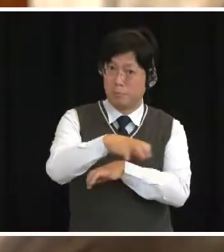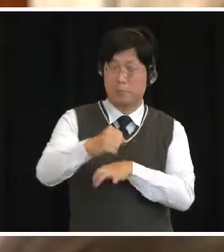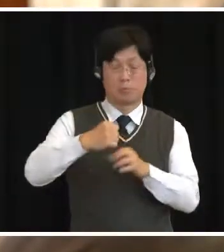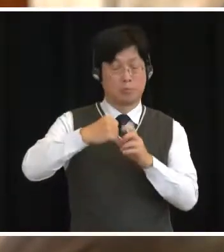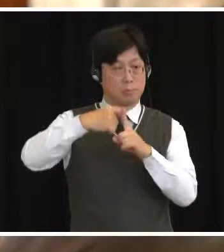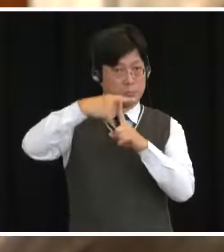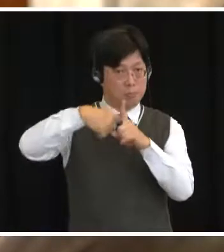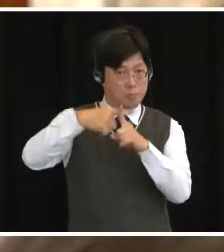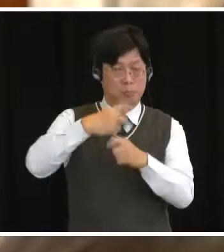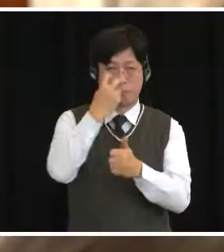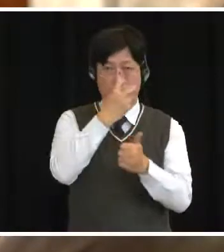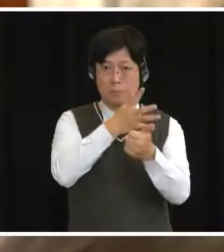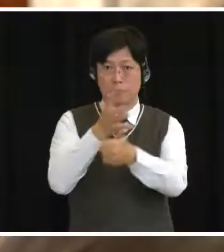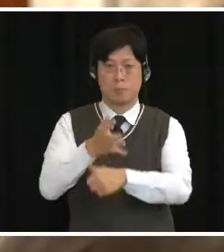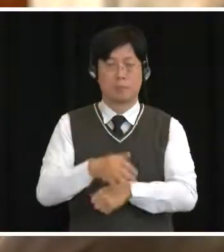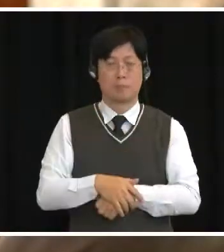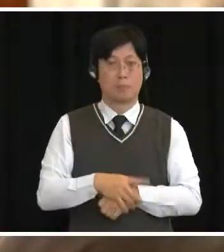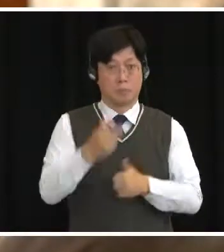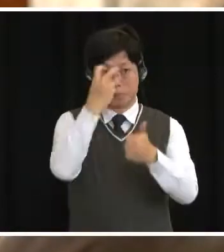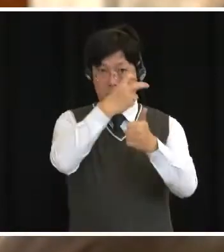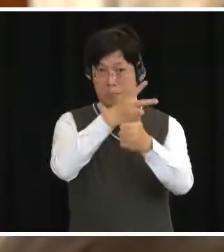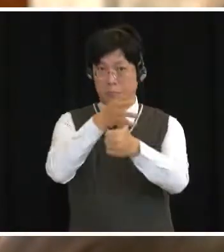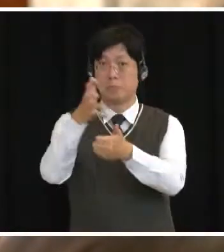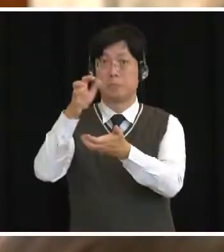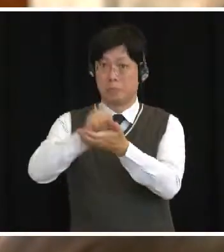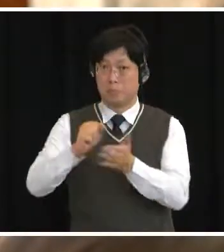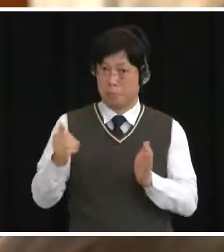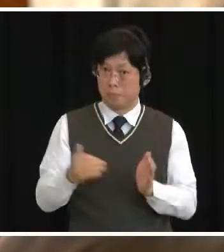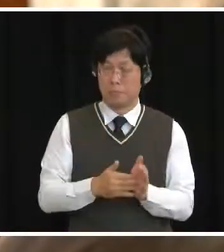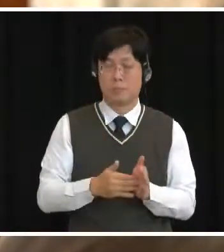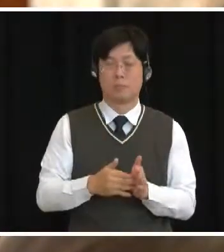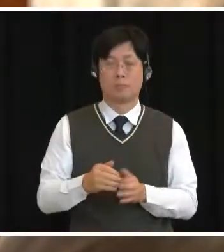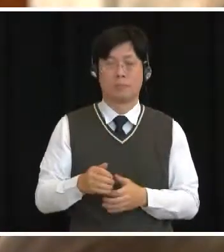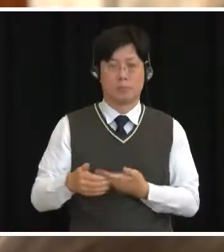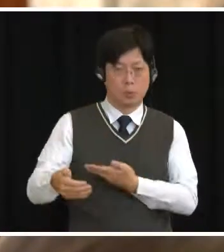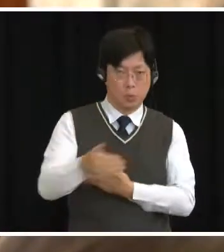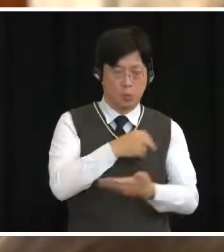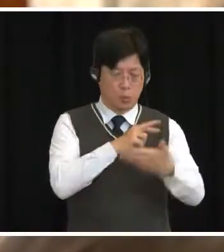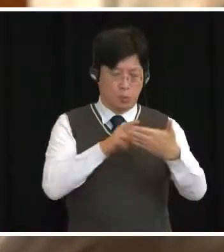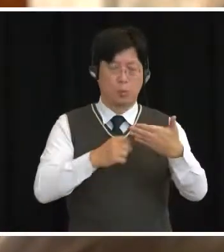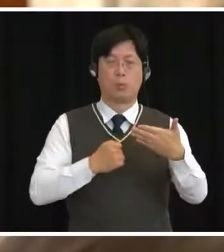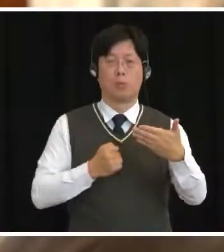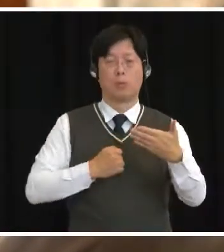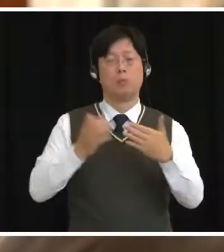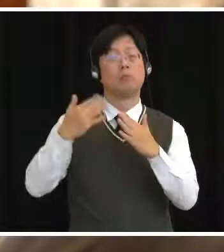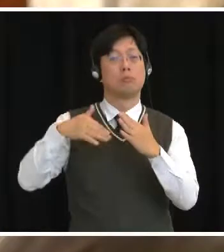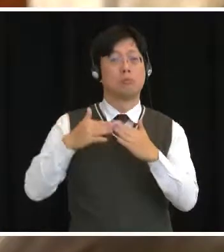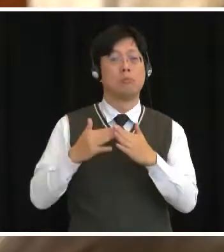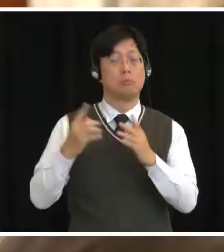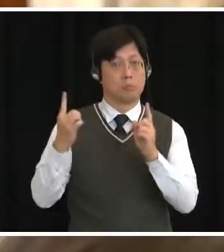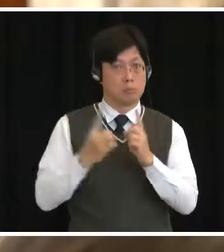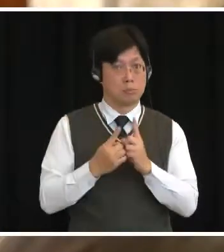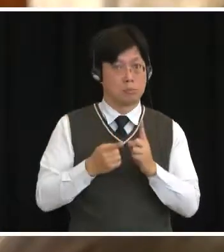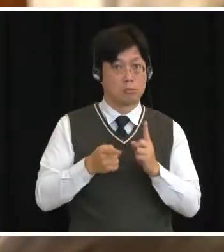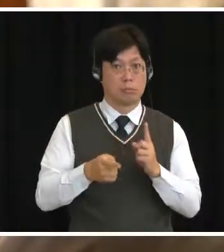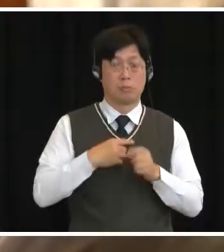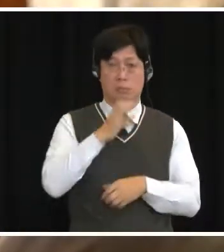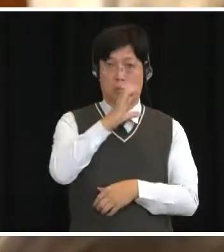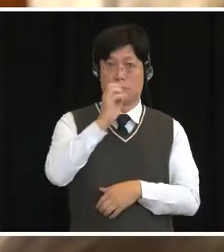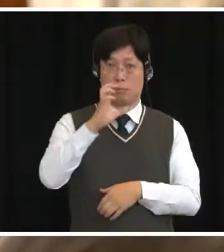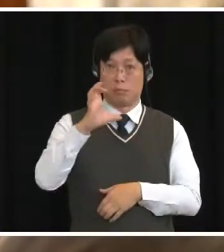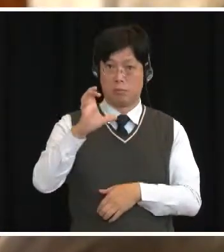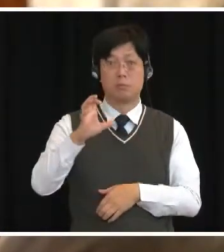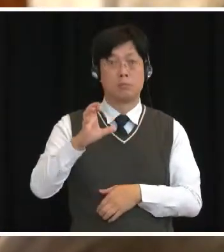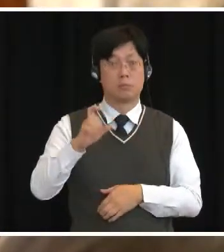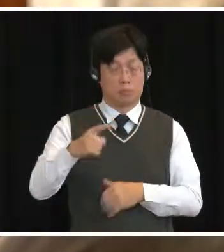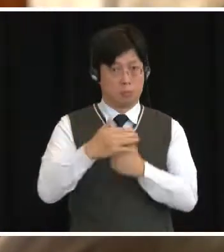ask local governments to conduct survey as to whether the campus in their jurisdiction